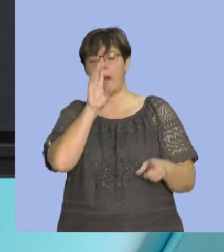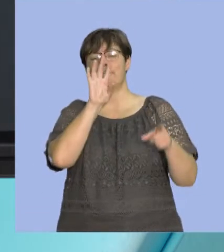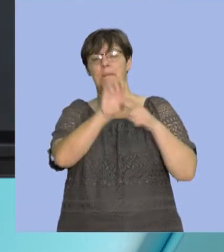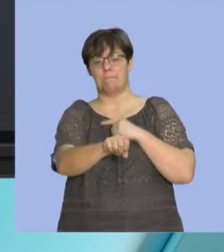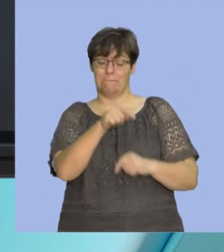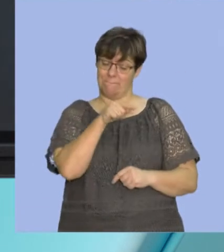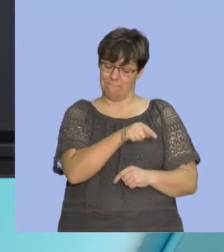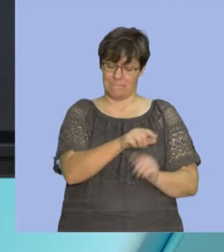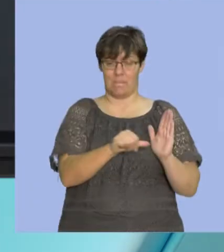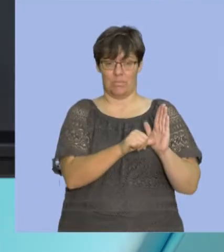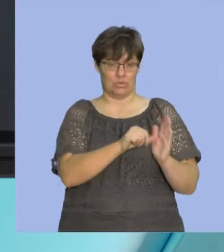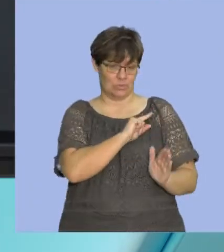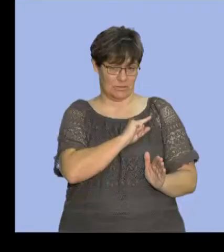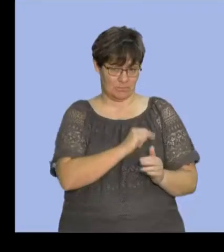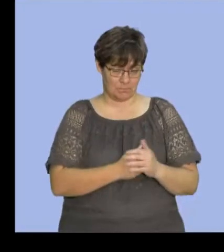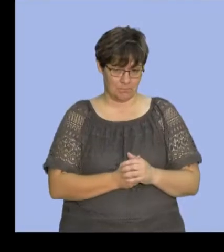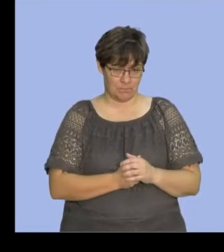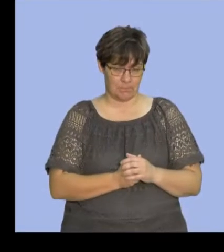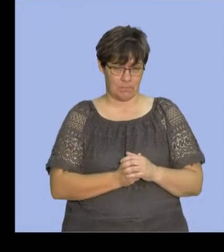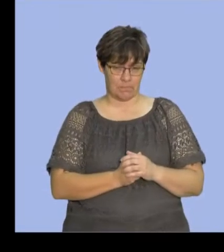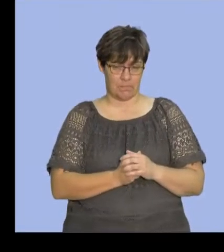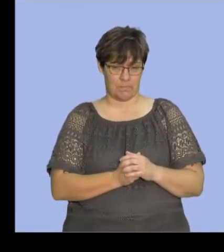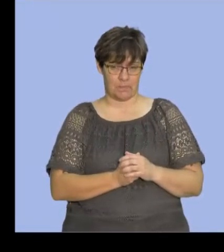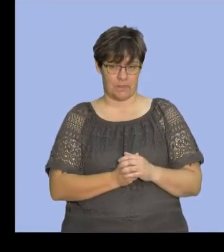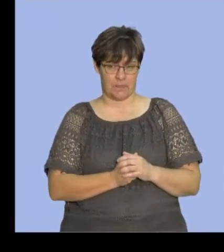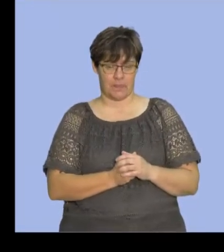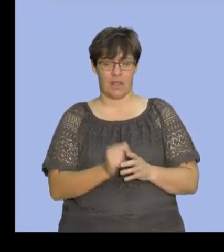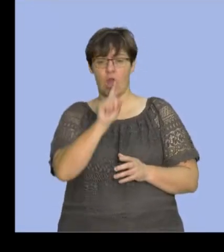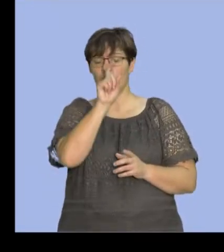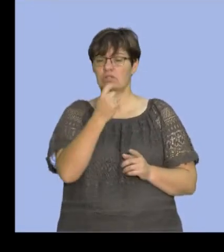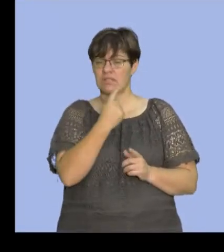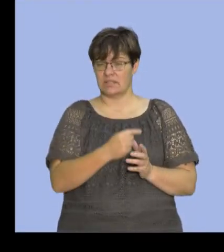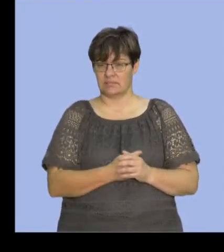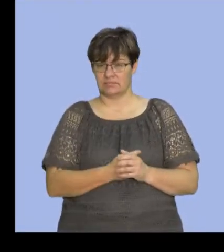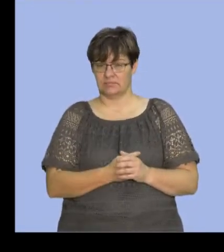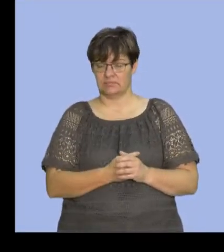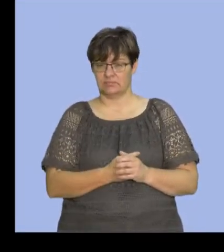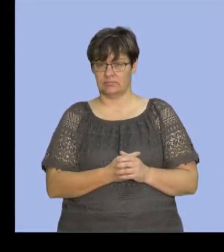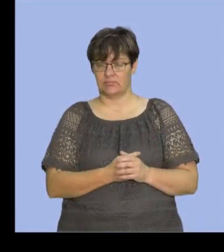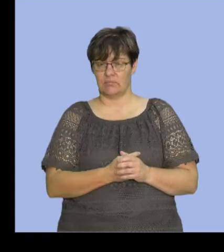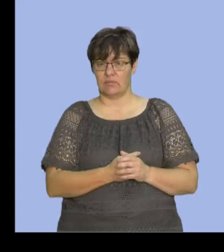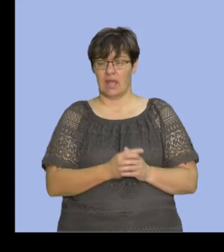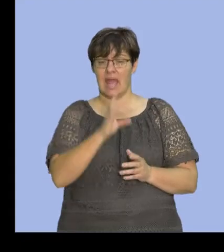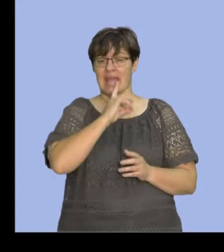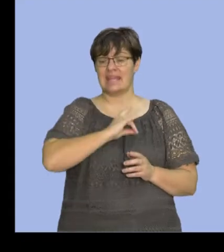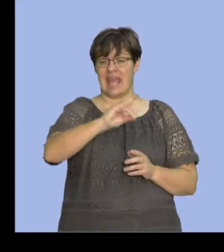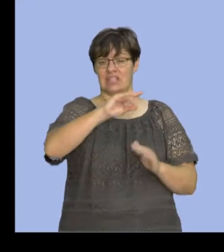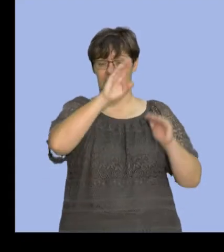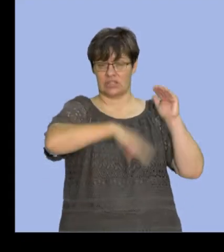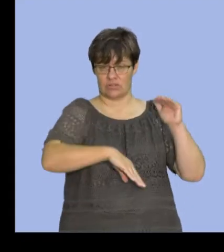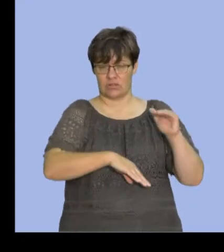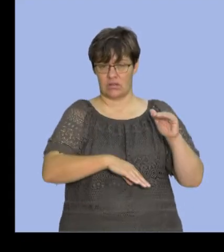this is important. Right, the question first says here, cash discount amounting